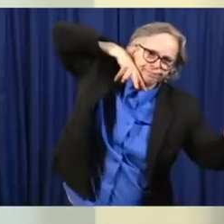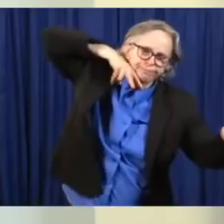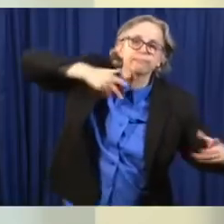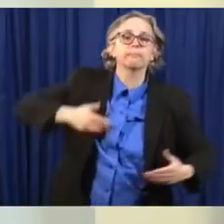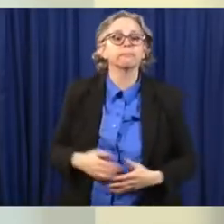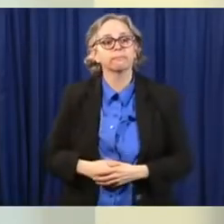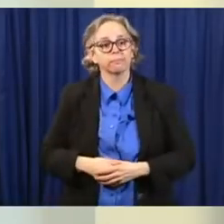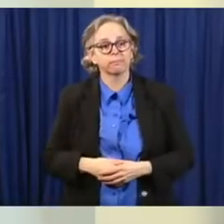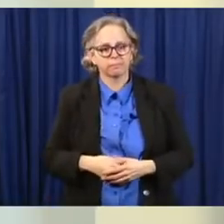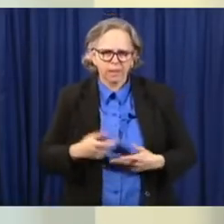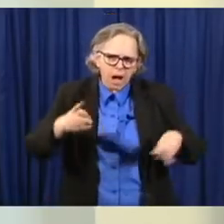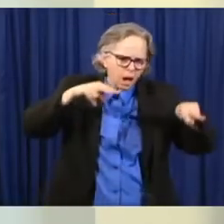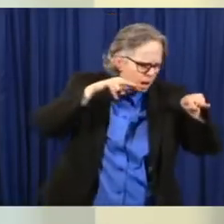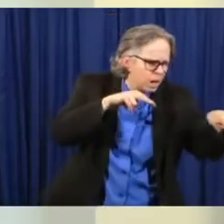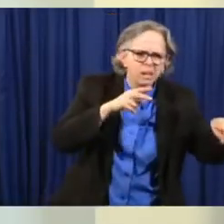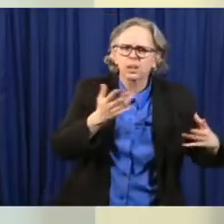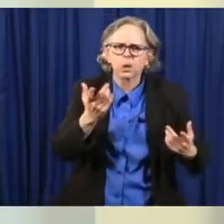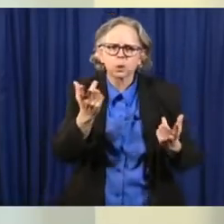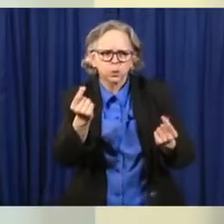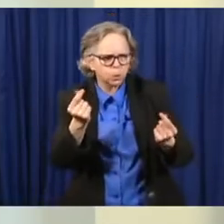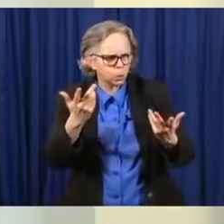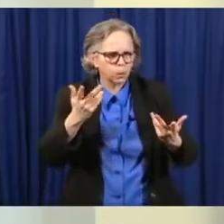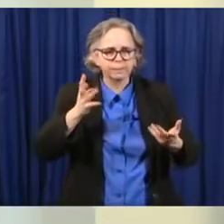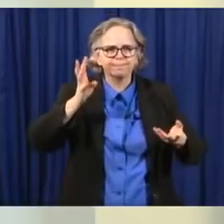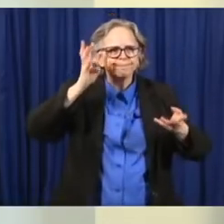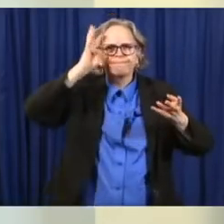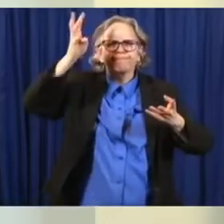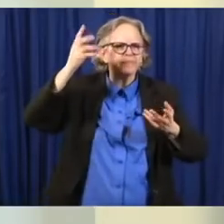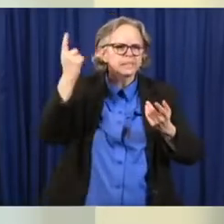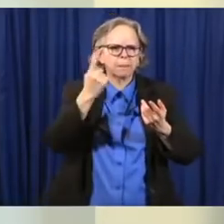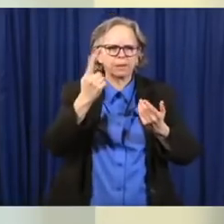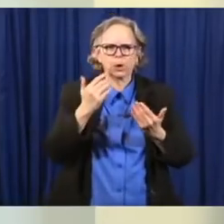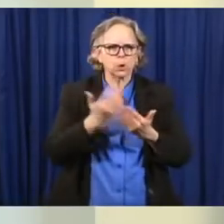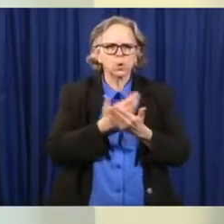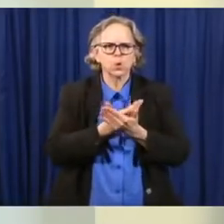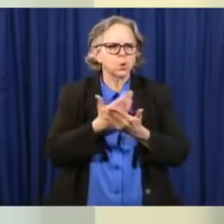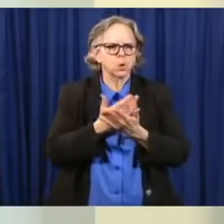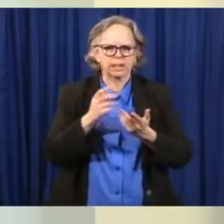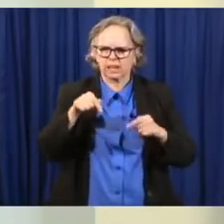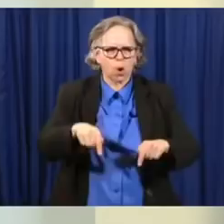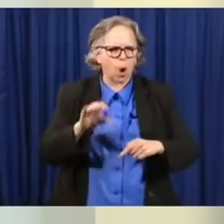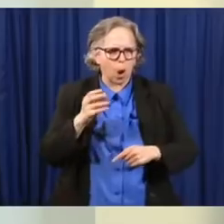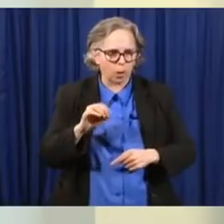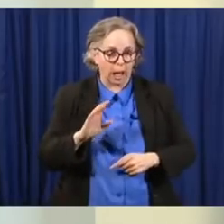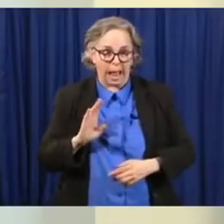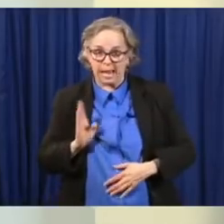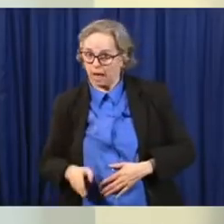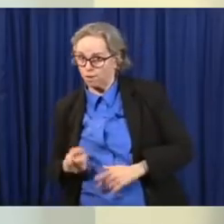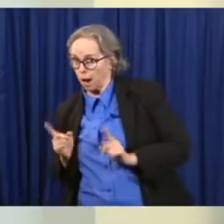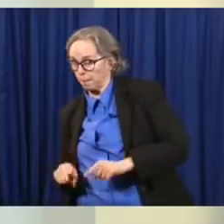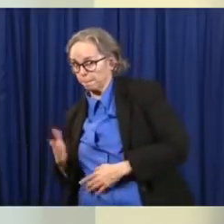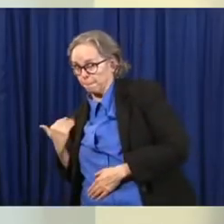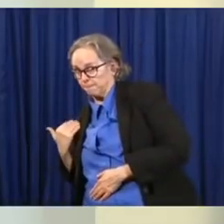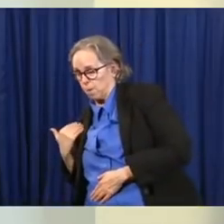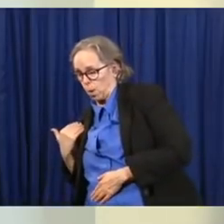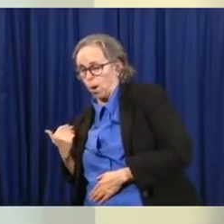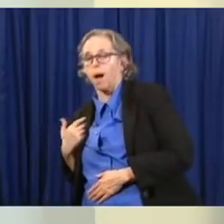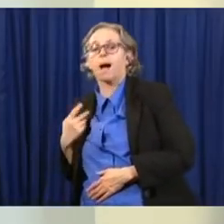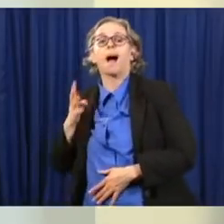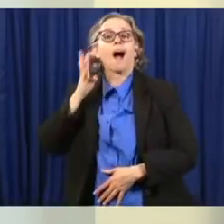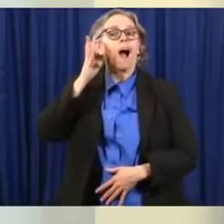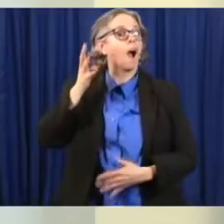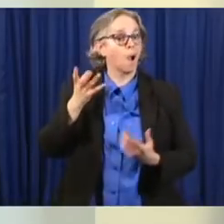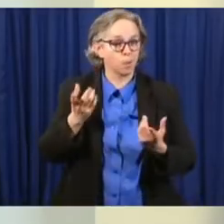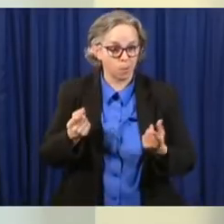we've invented something in Ohio that's really unprecedented. And the governor has insisted that we move forward for the